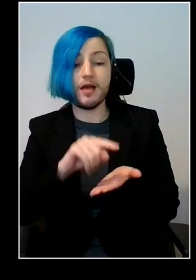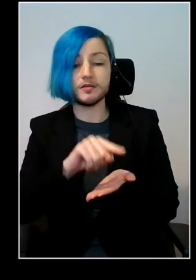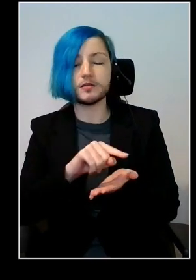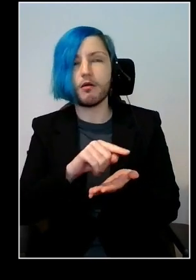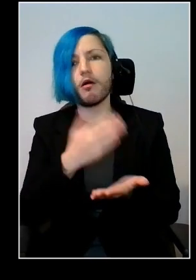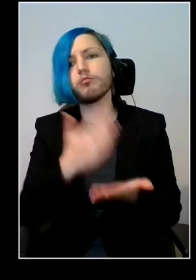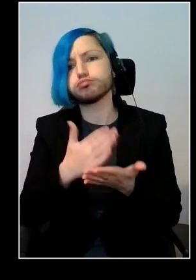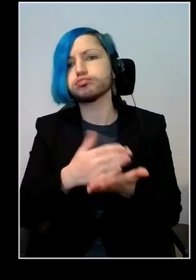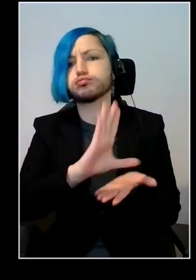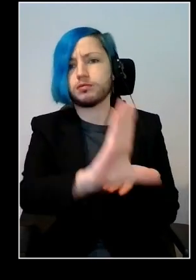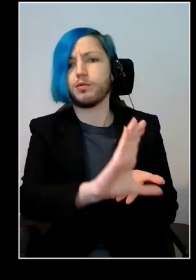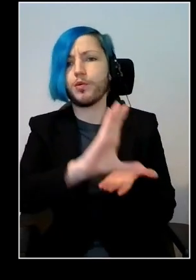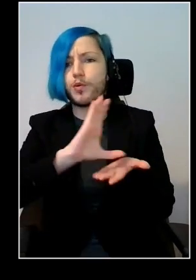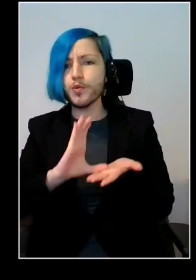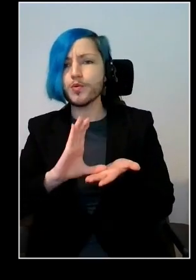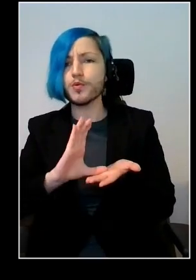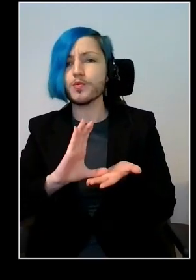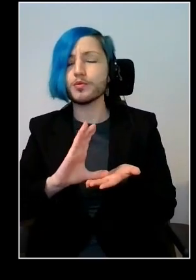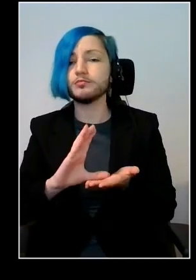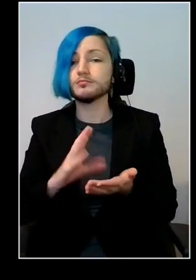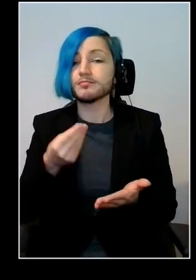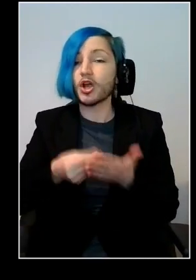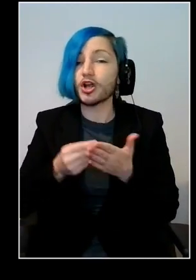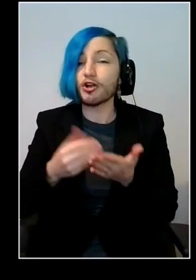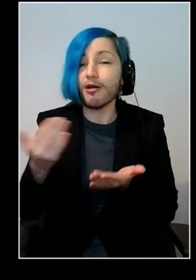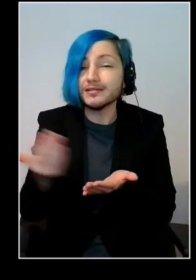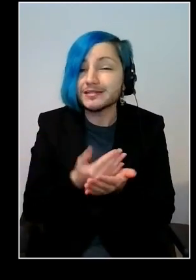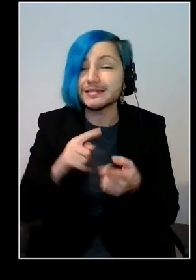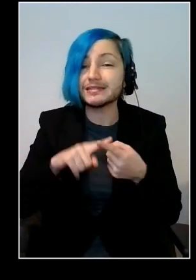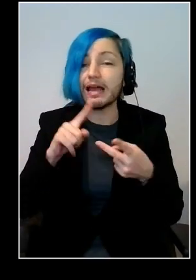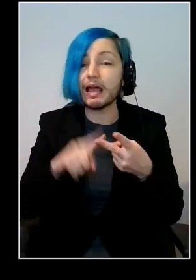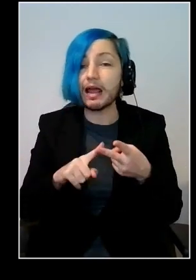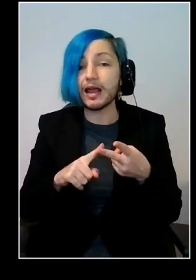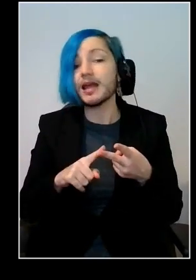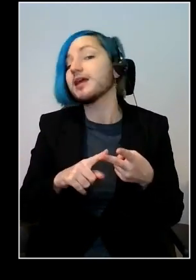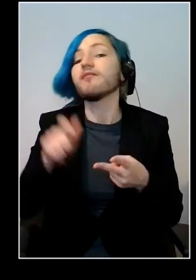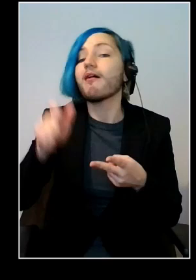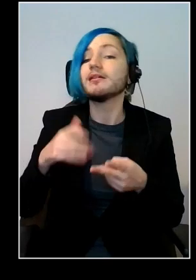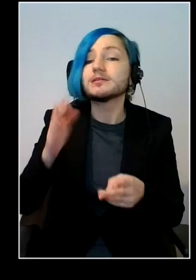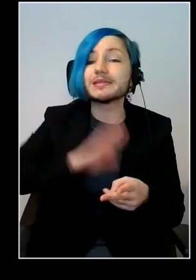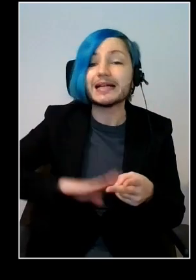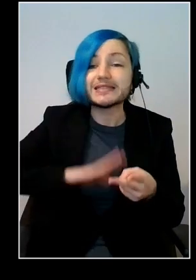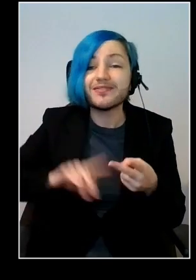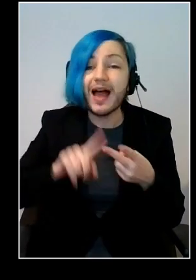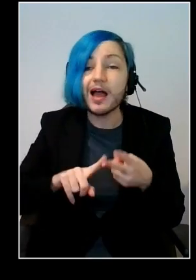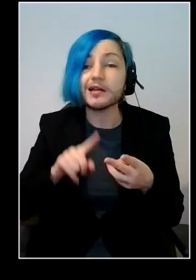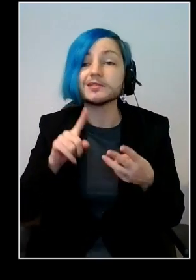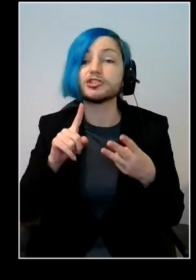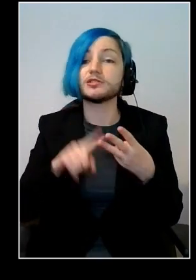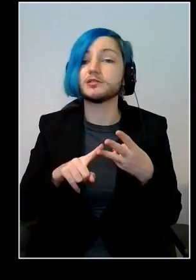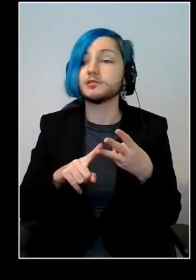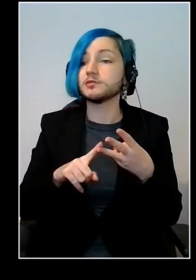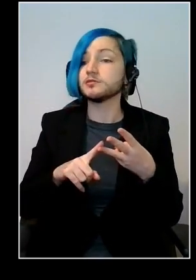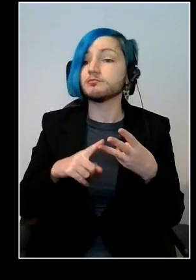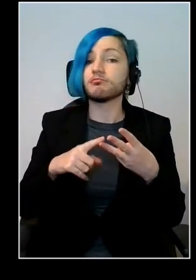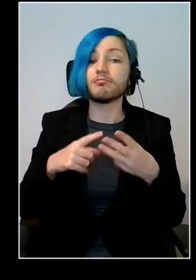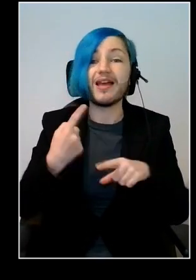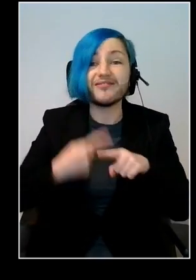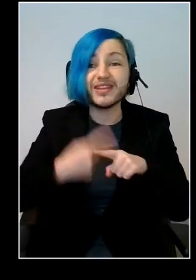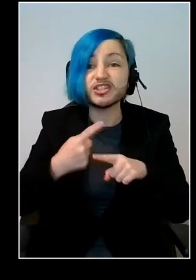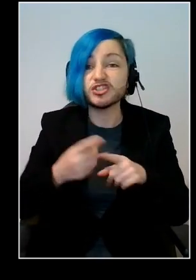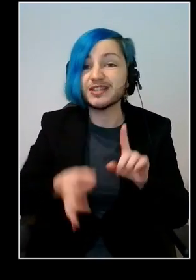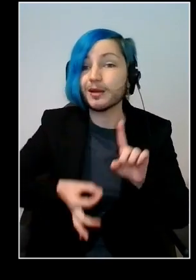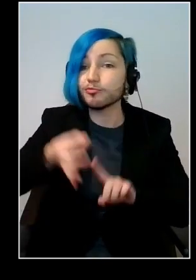savings, increasing productivity and revenue, customer satisfaction and efficiency, and you will